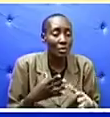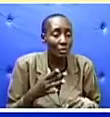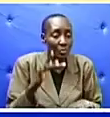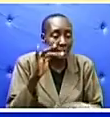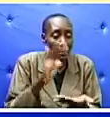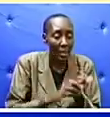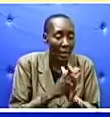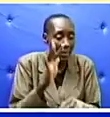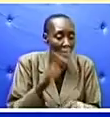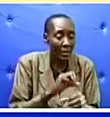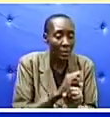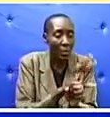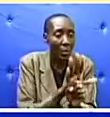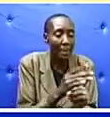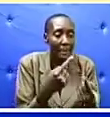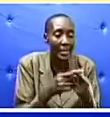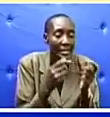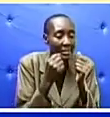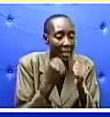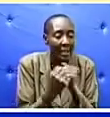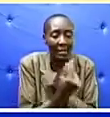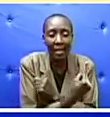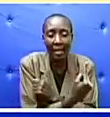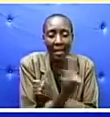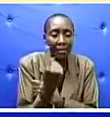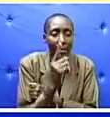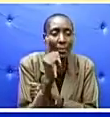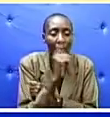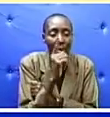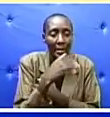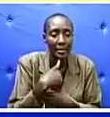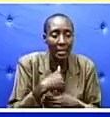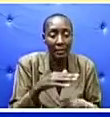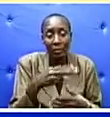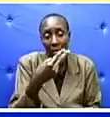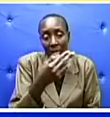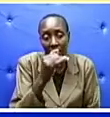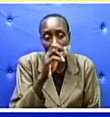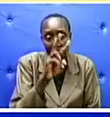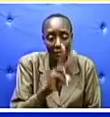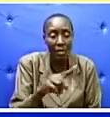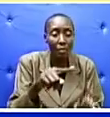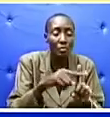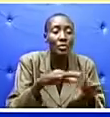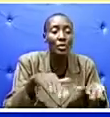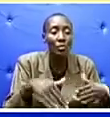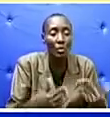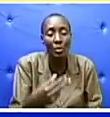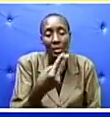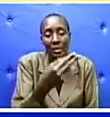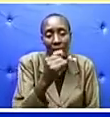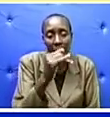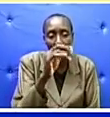is hard. Everybody is at risk, remember. True. Whether you're HIV positive or HIV negative,